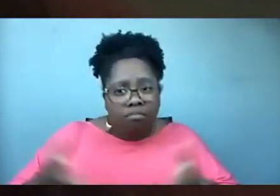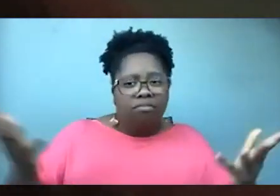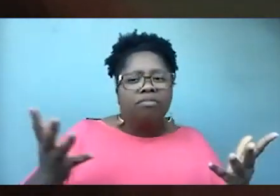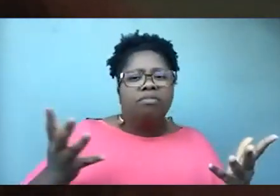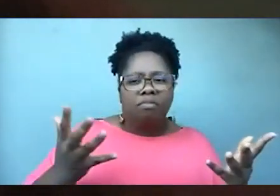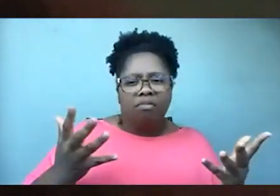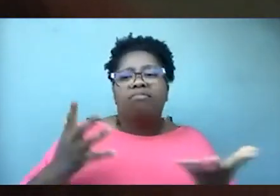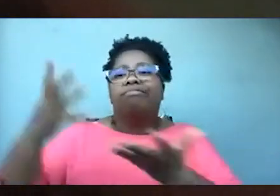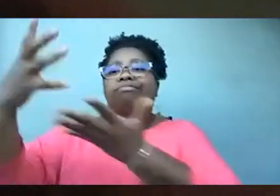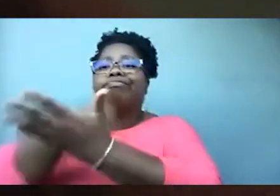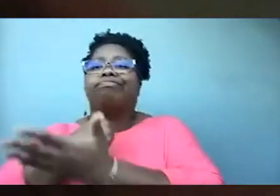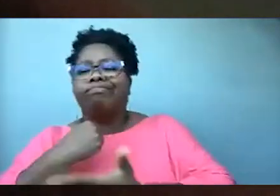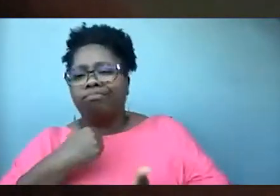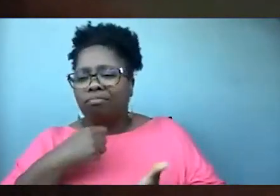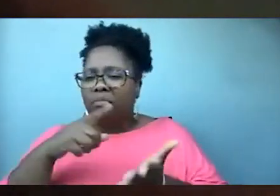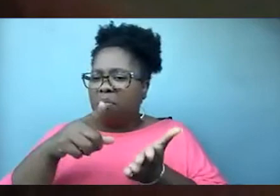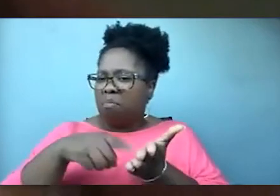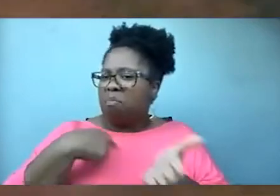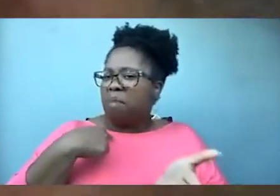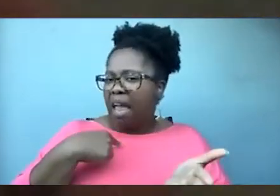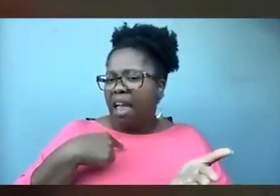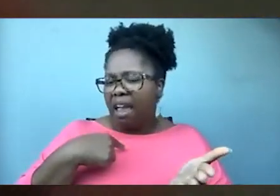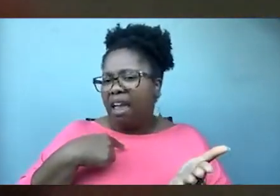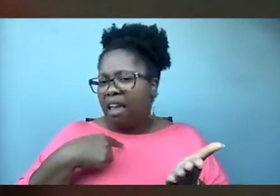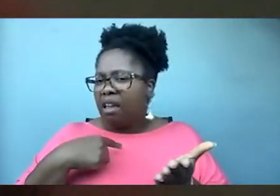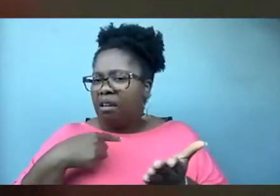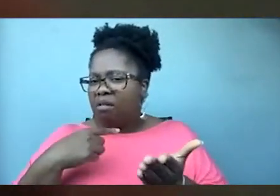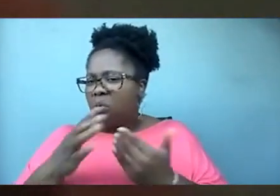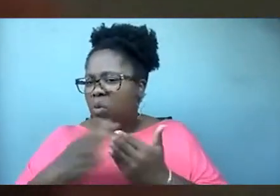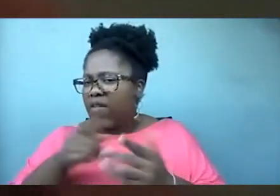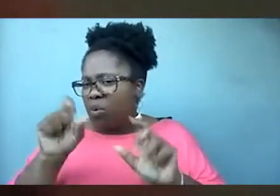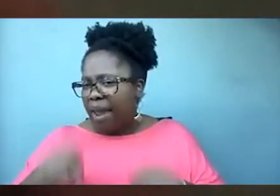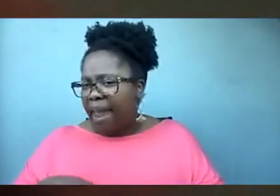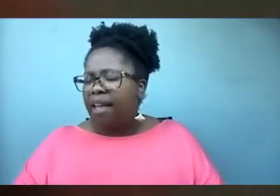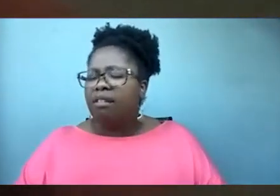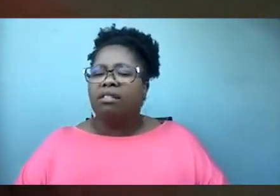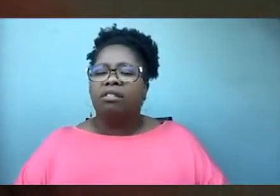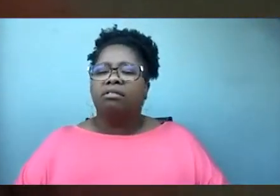do it in small ways, providing opportunities for people to